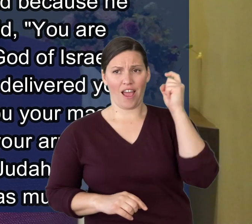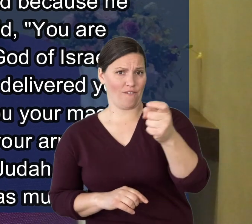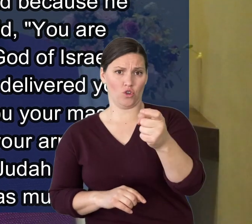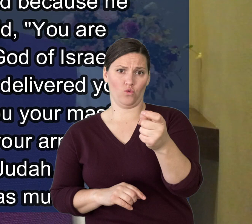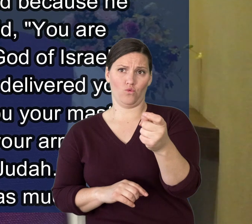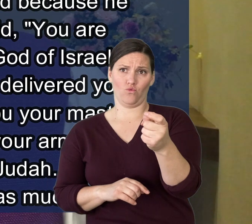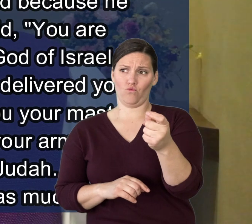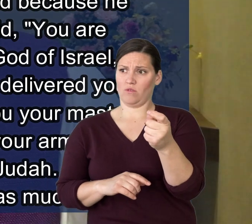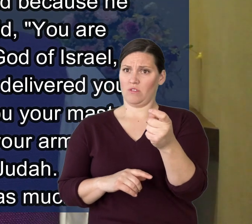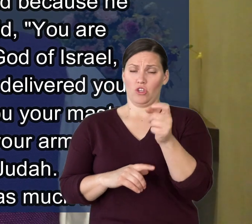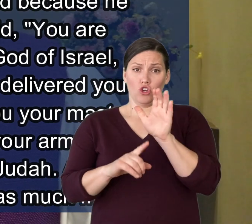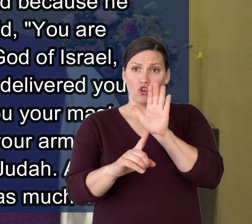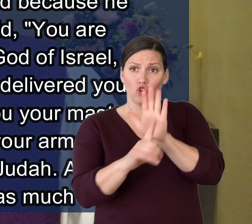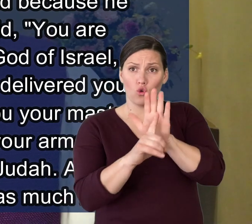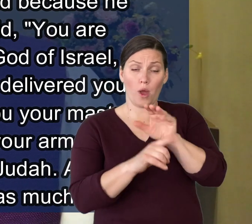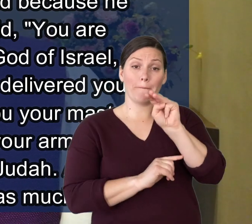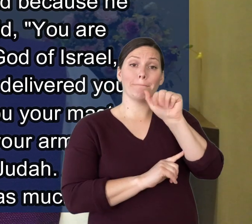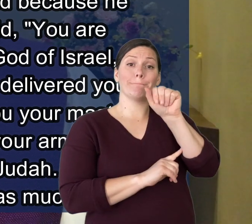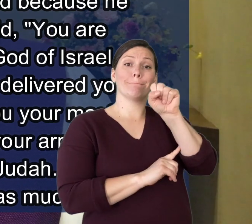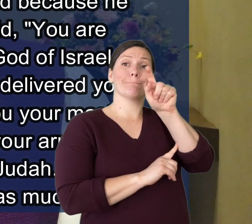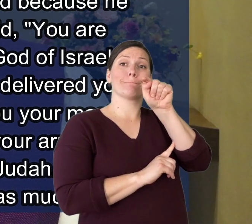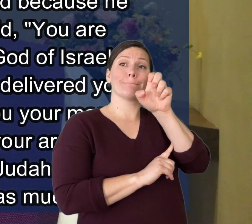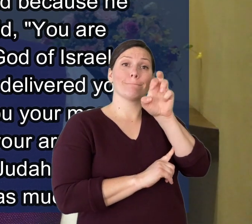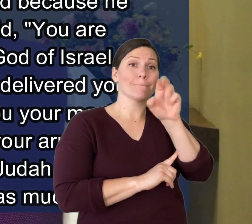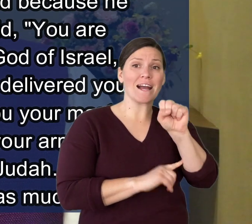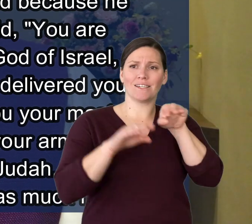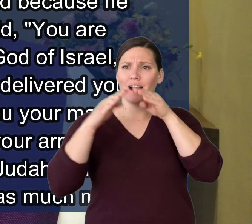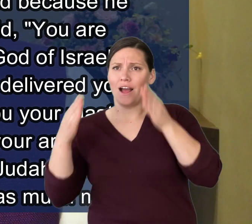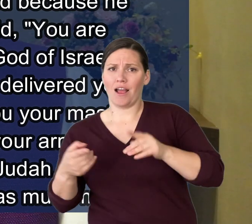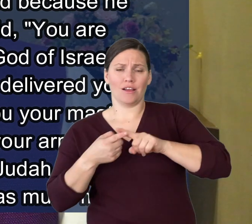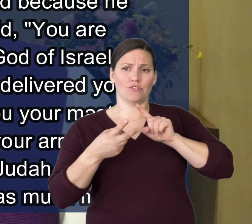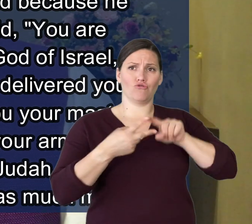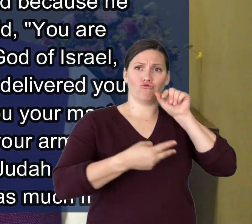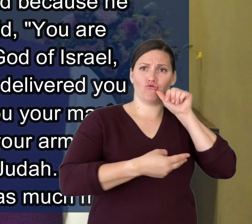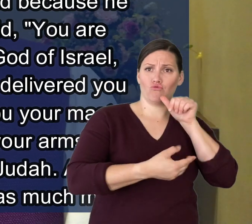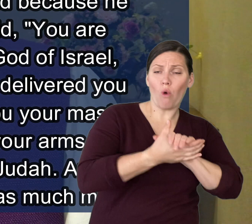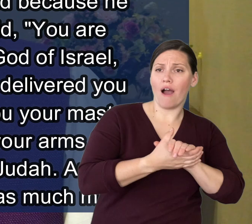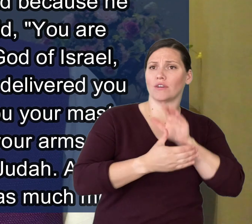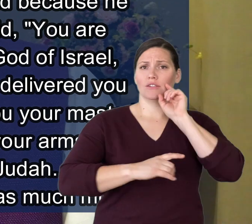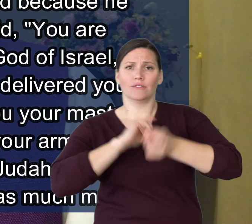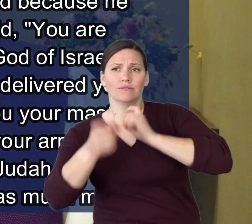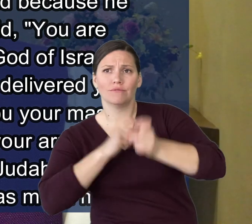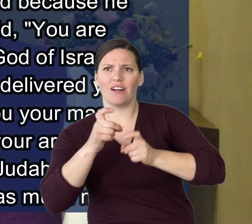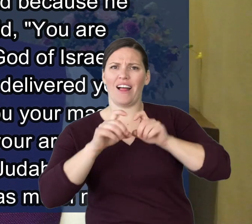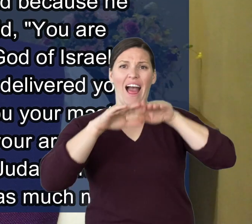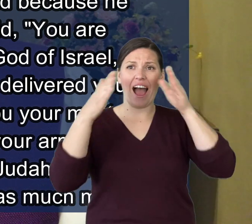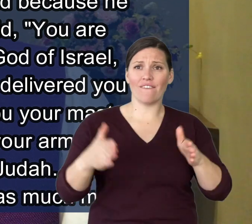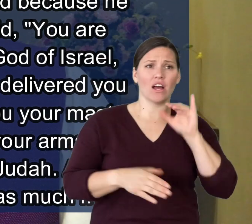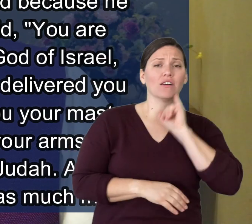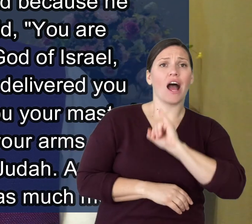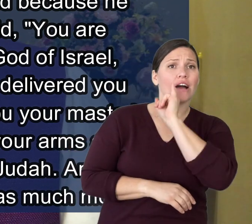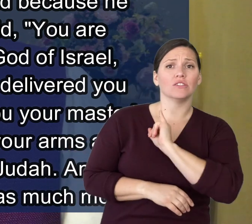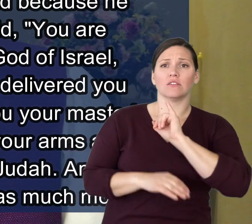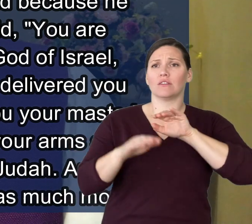gave you into your master's house and your master's wives into your arms, and gave you the house of Israel and of